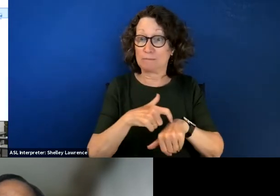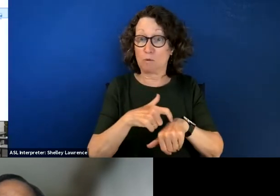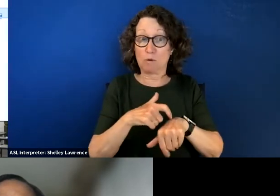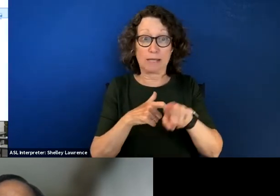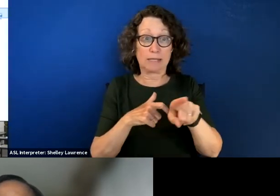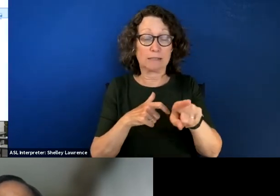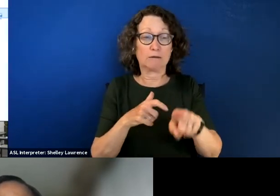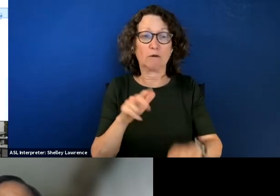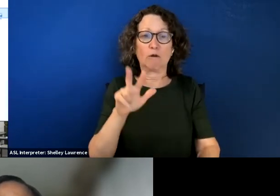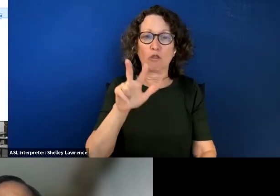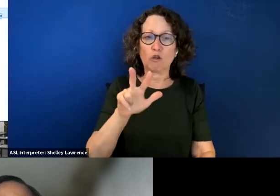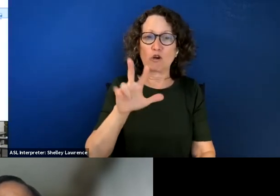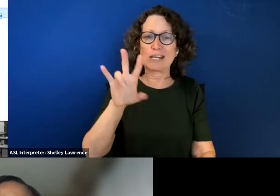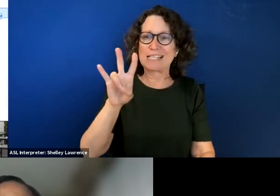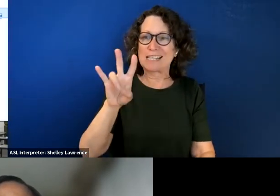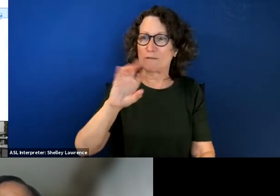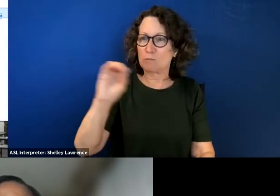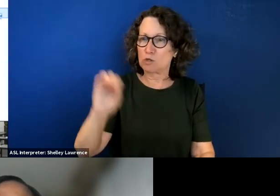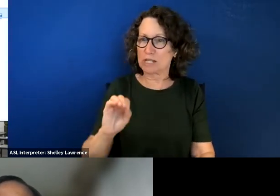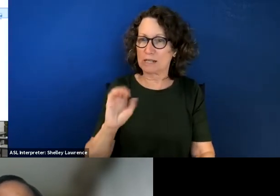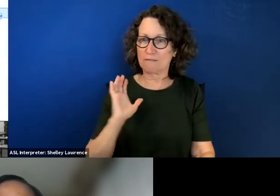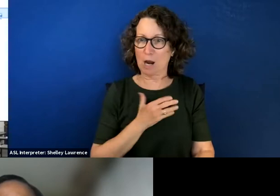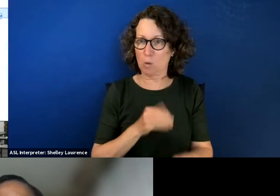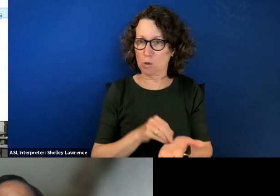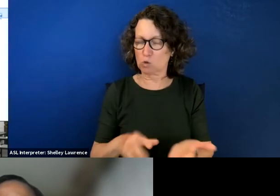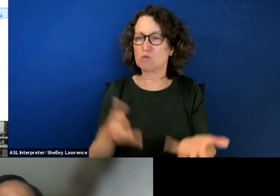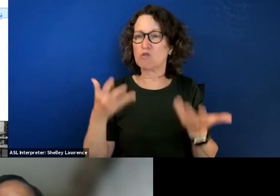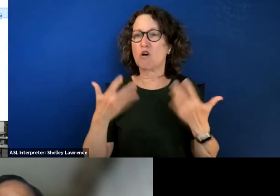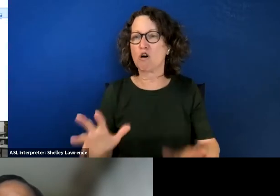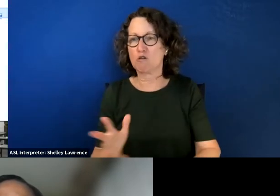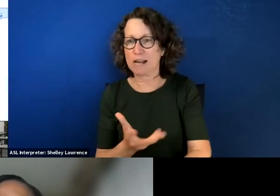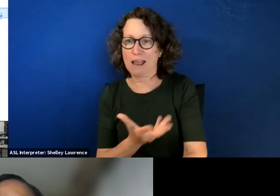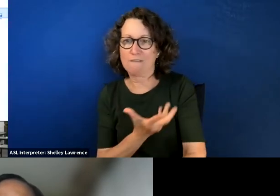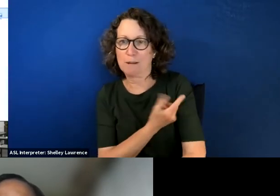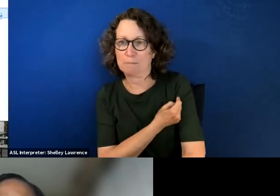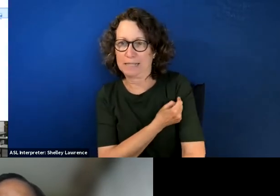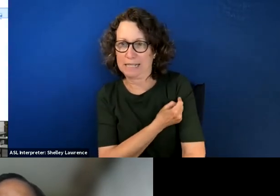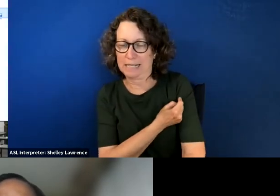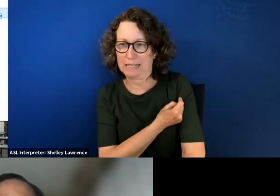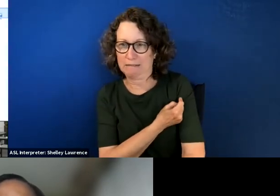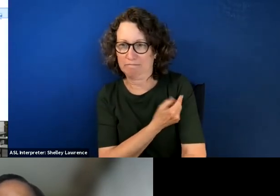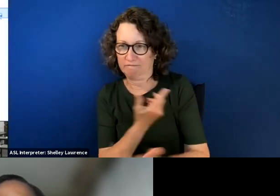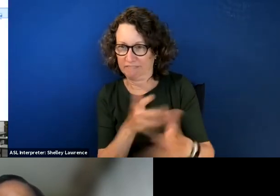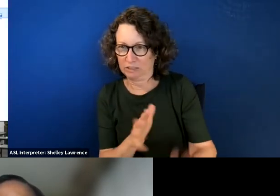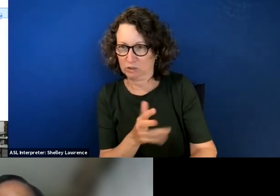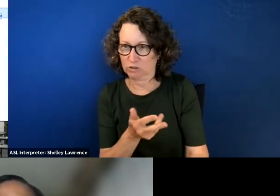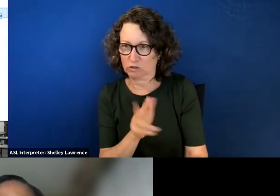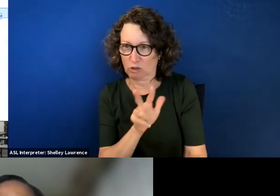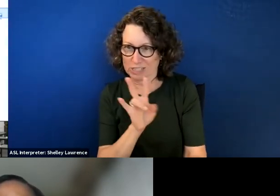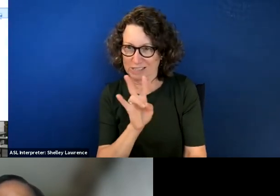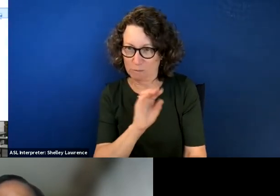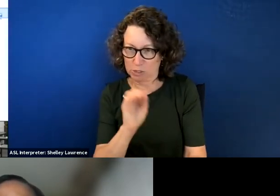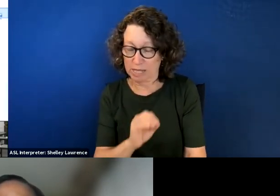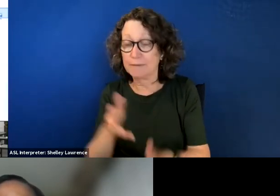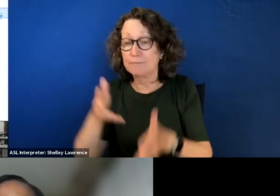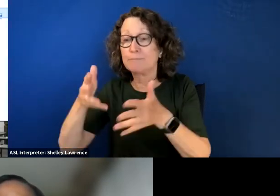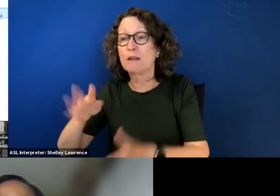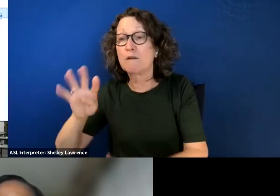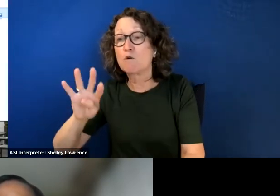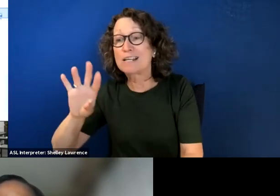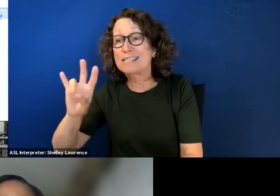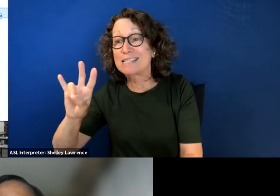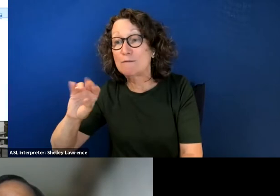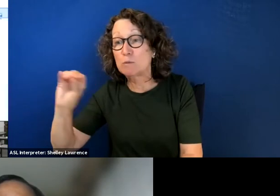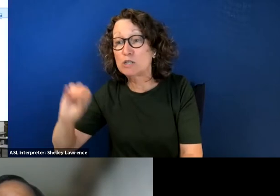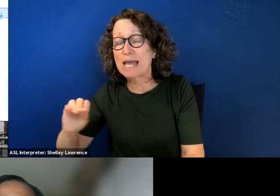about 37% of students have completed vaccinations, and 47%